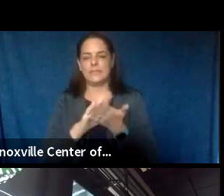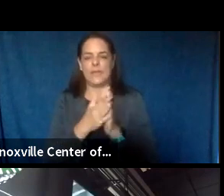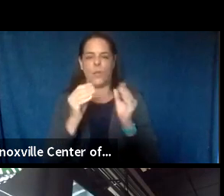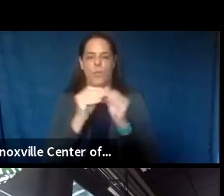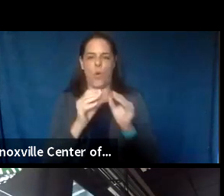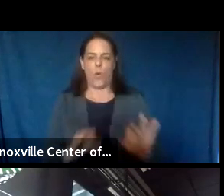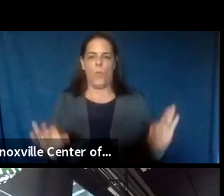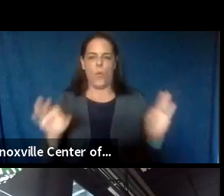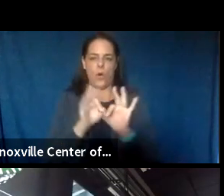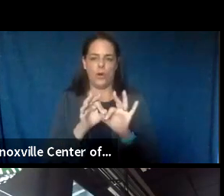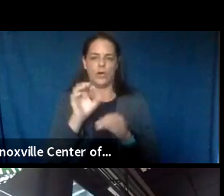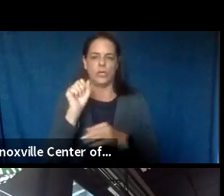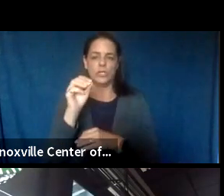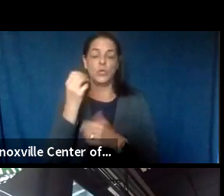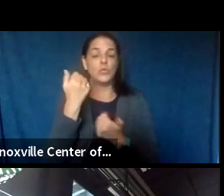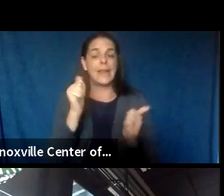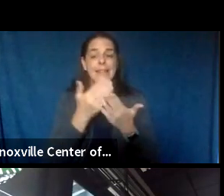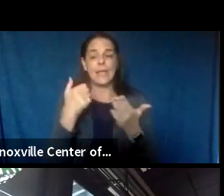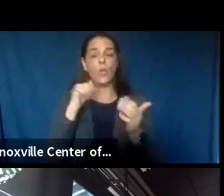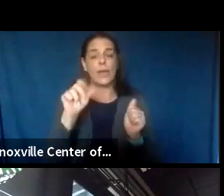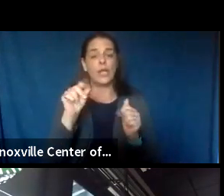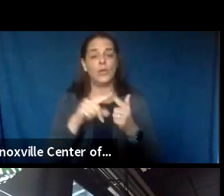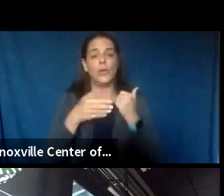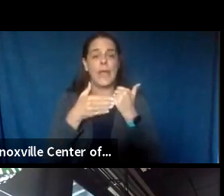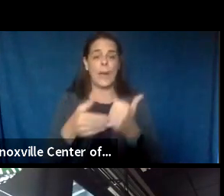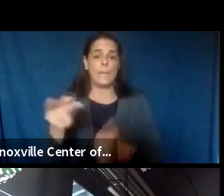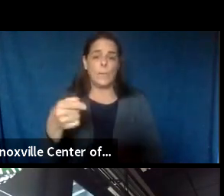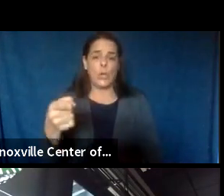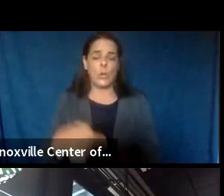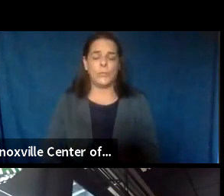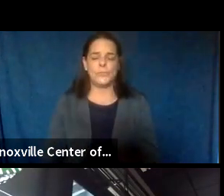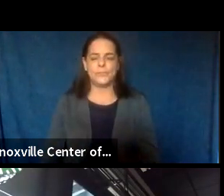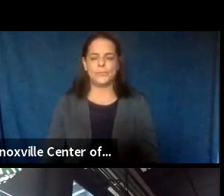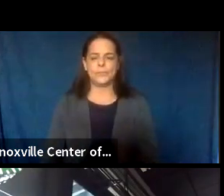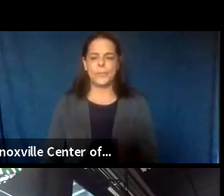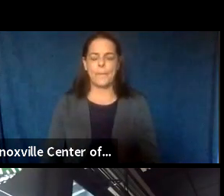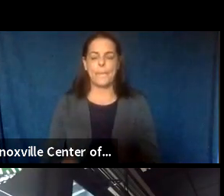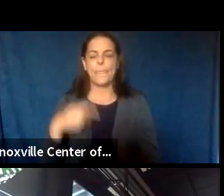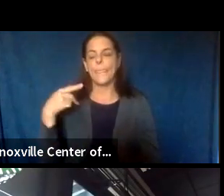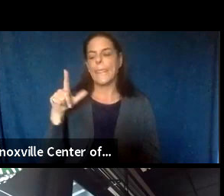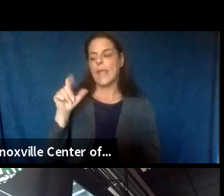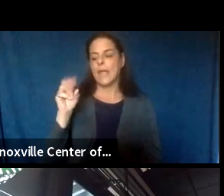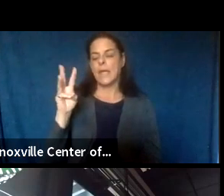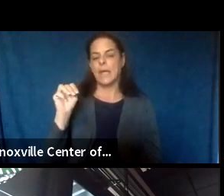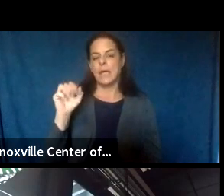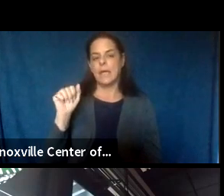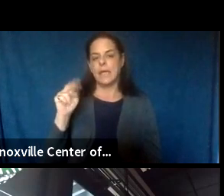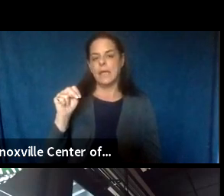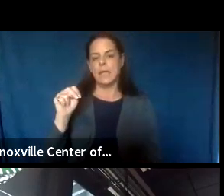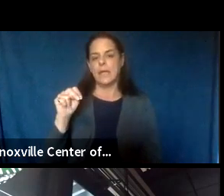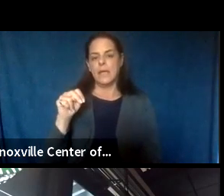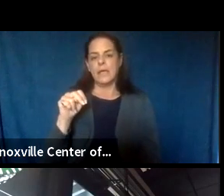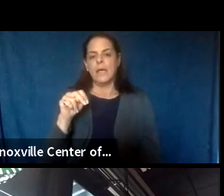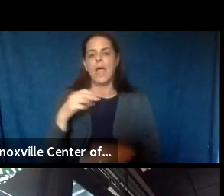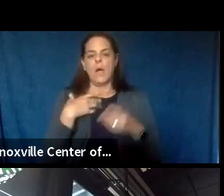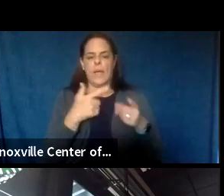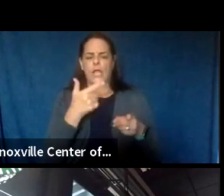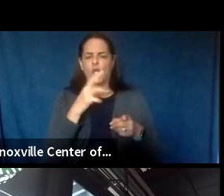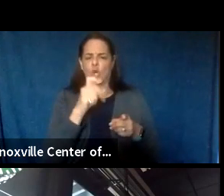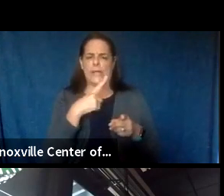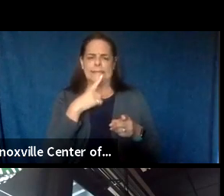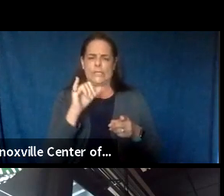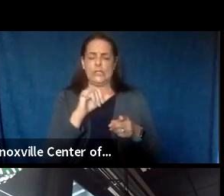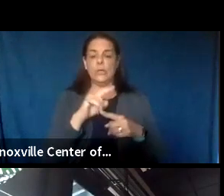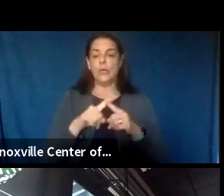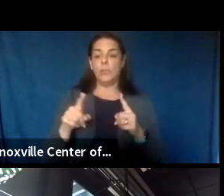And so is there anything we can do to help you? Oh, well, what I would say is, and I'll let Dr. Gregg take a cut at that too, is that students